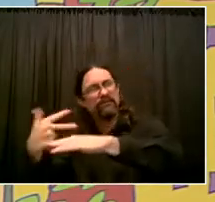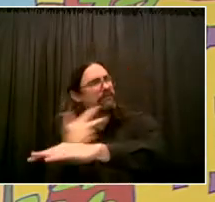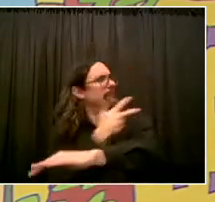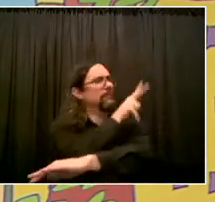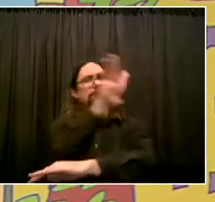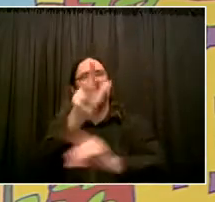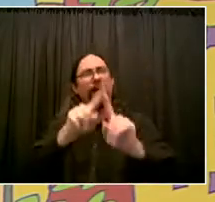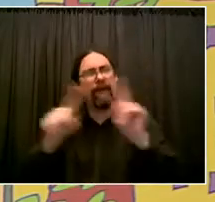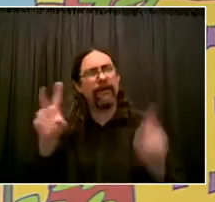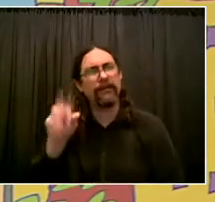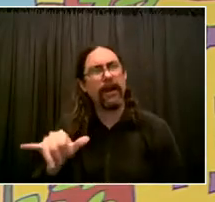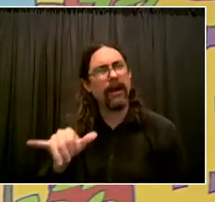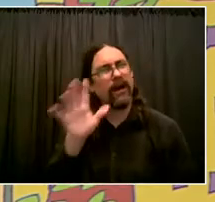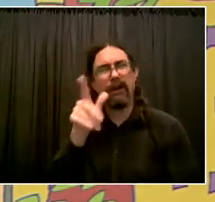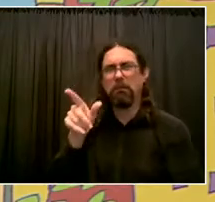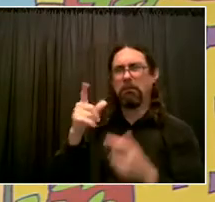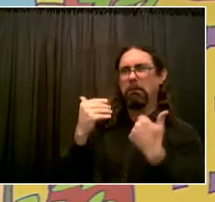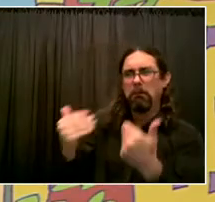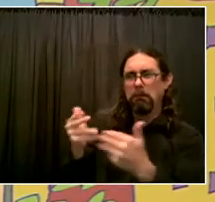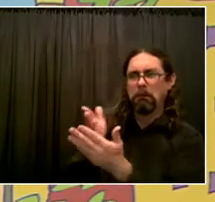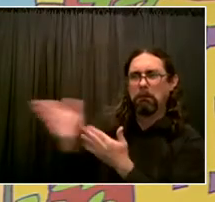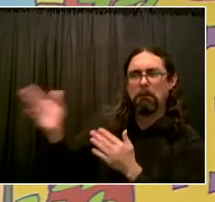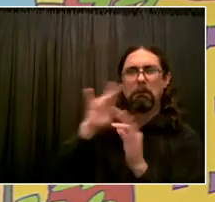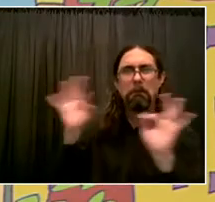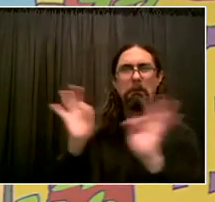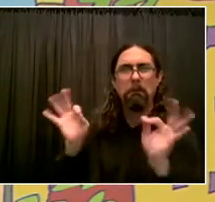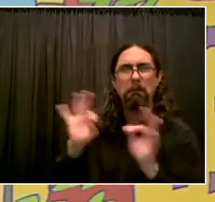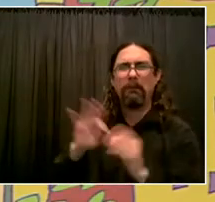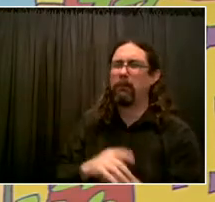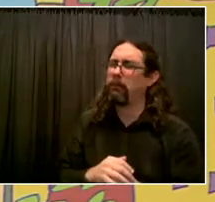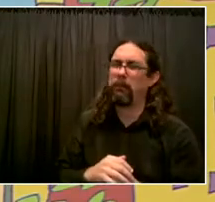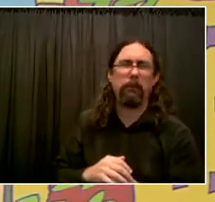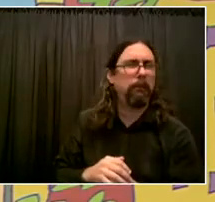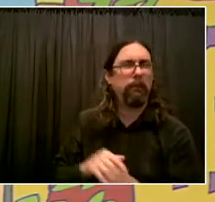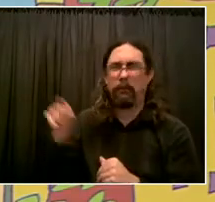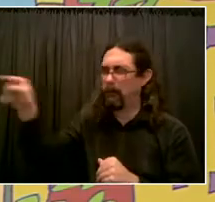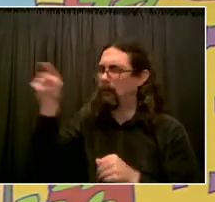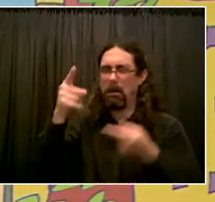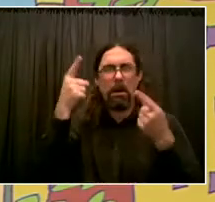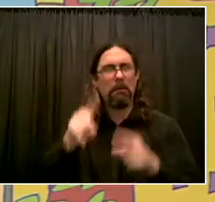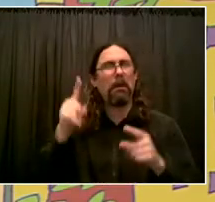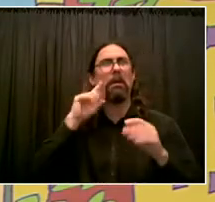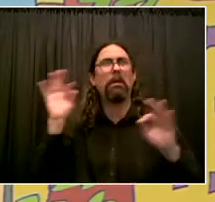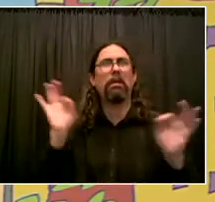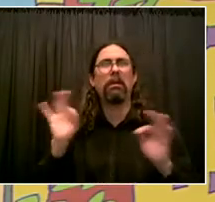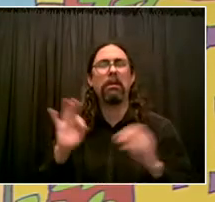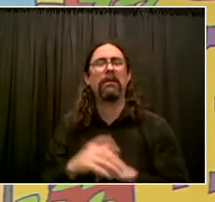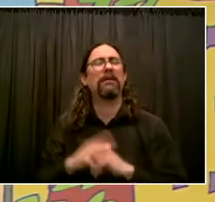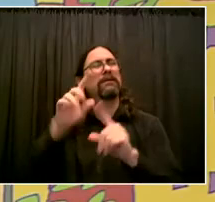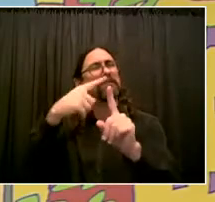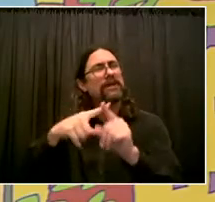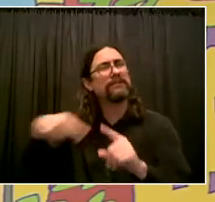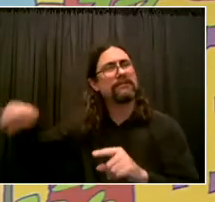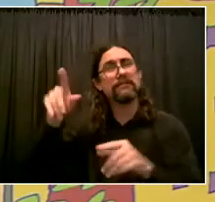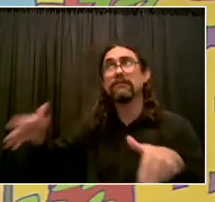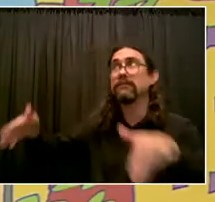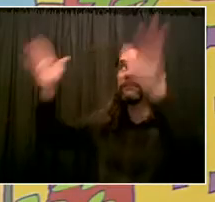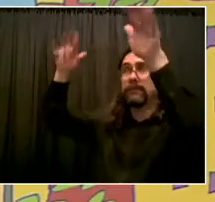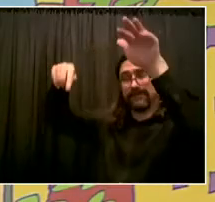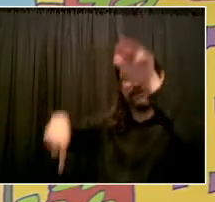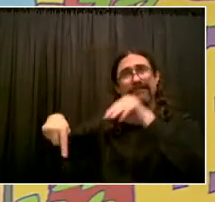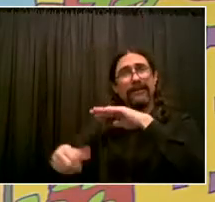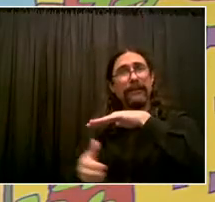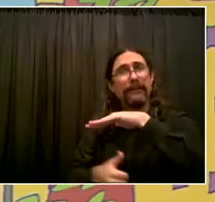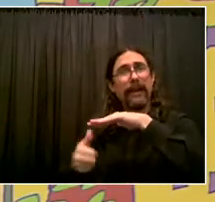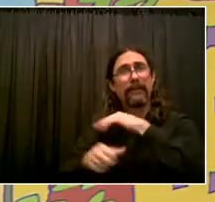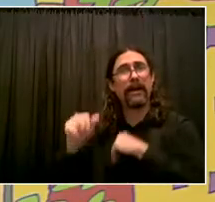have a major impact, but we're going to be watching very, very carefully and constantly updating New Yorkers. We also,